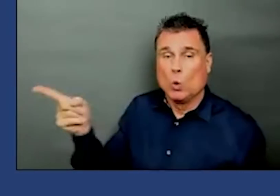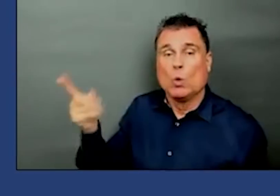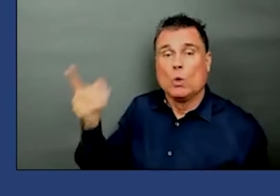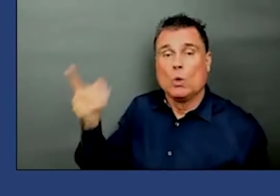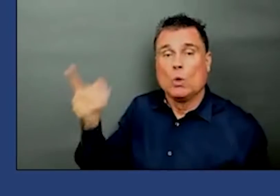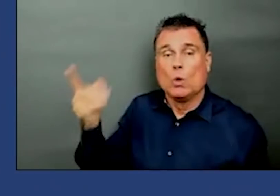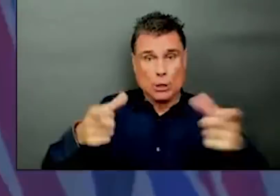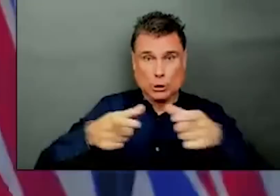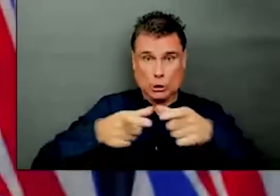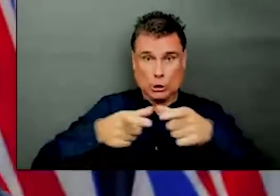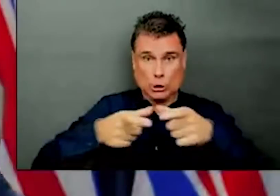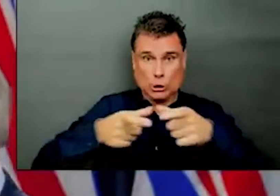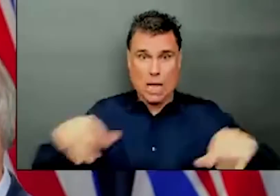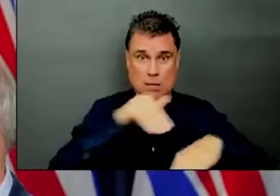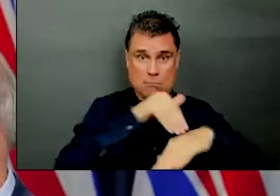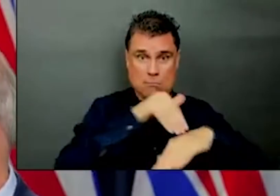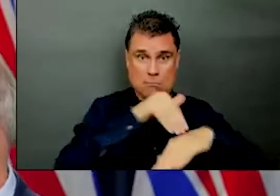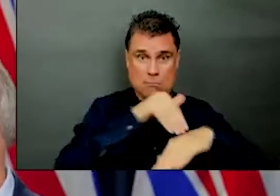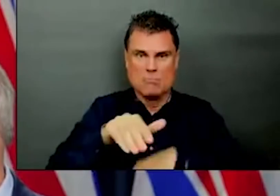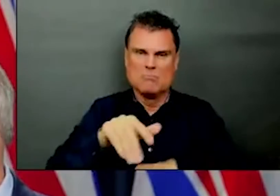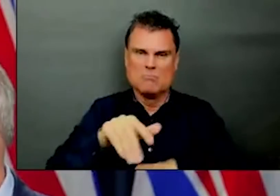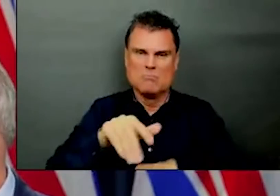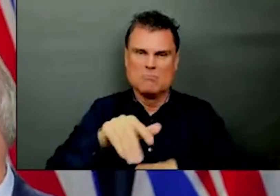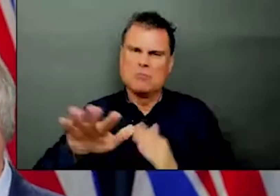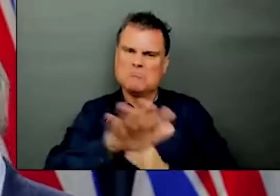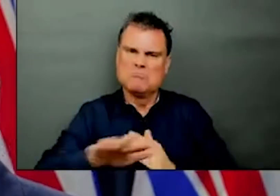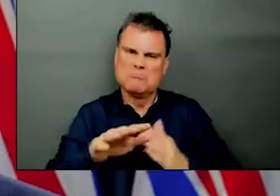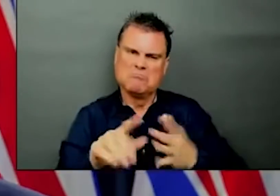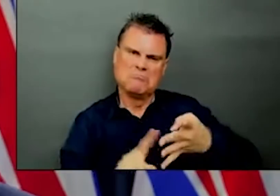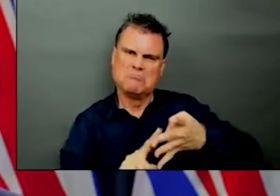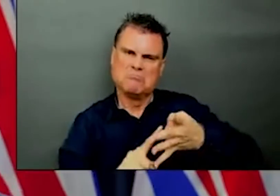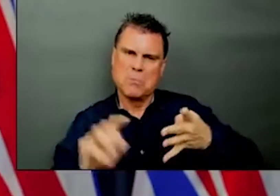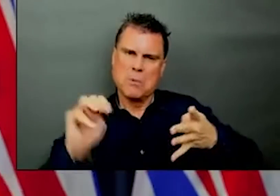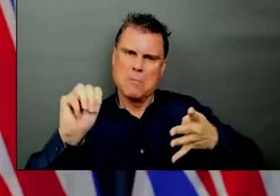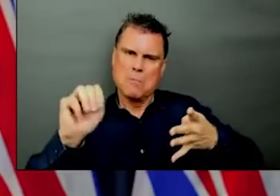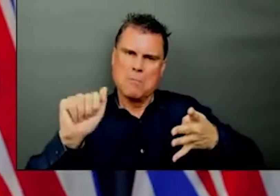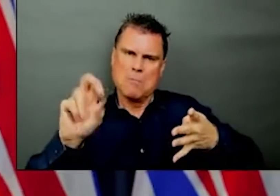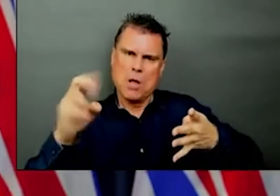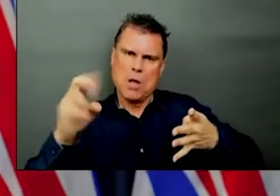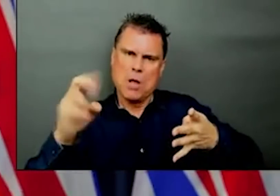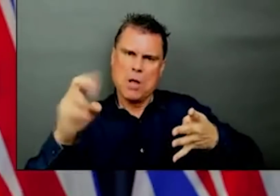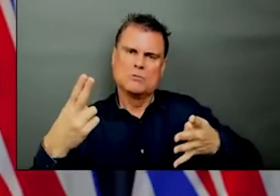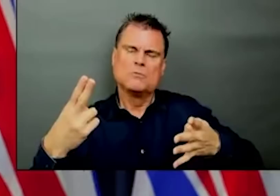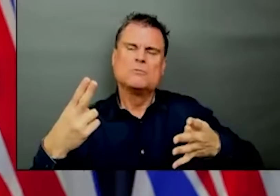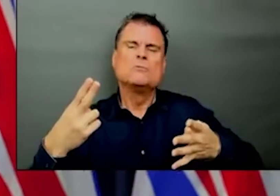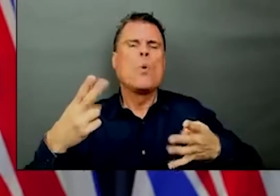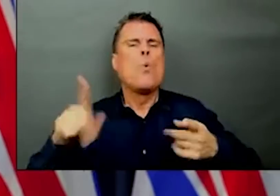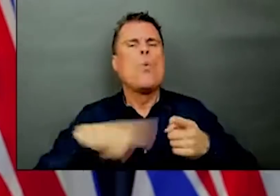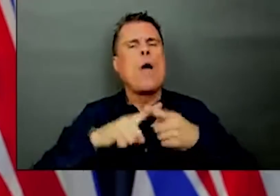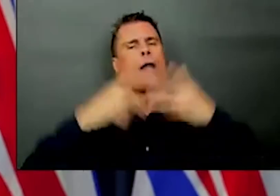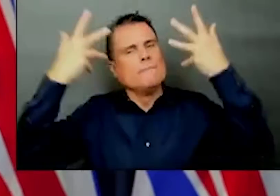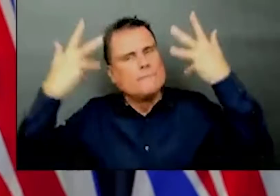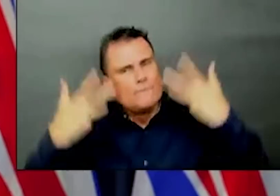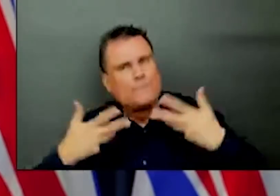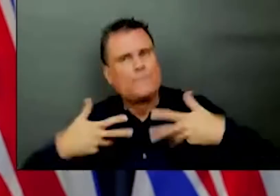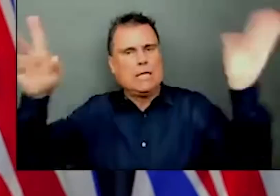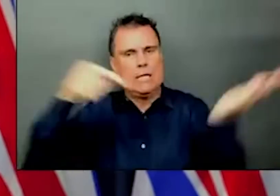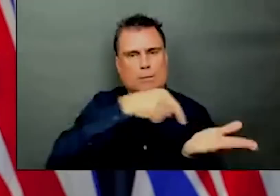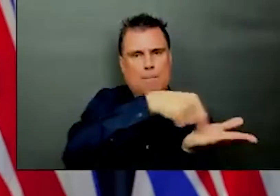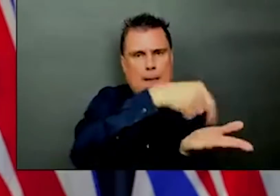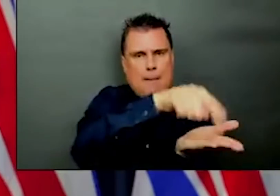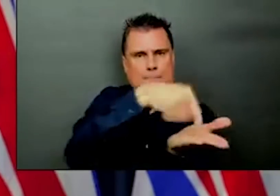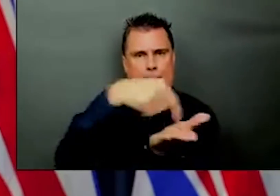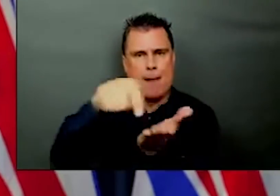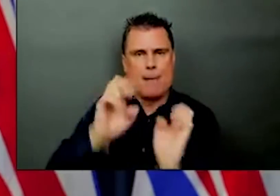long you think it'll take before they are all out? And beyond that, just again, going a bit into this forecasting and looking ahead, how difficult